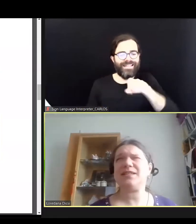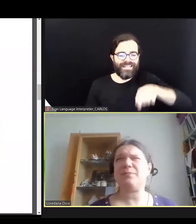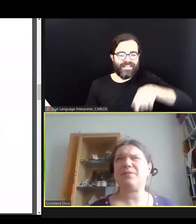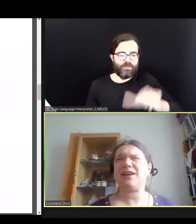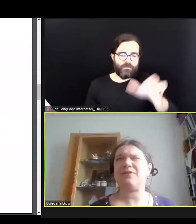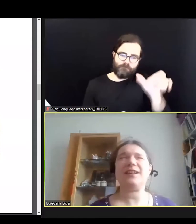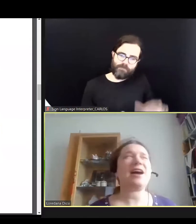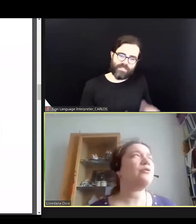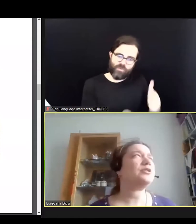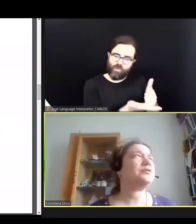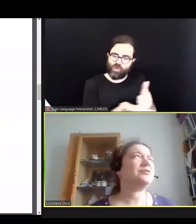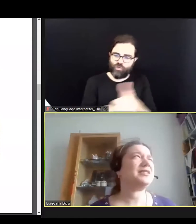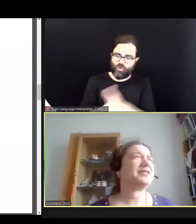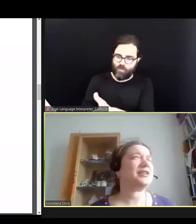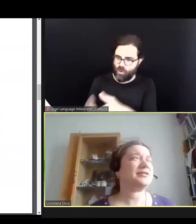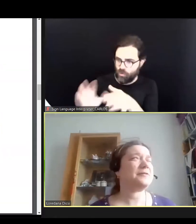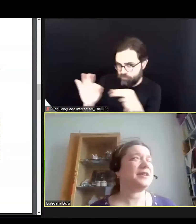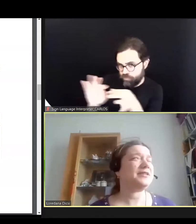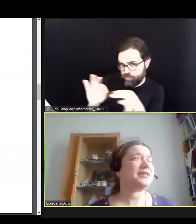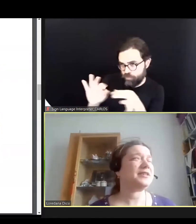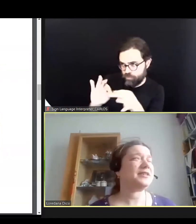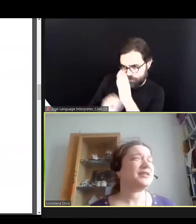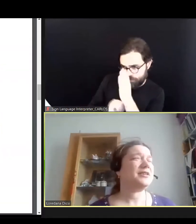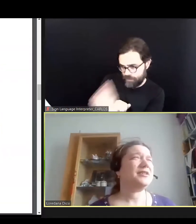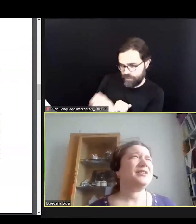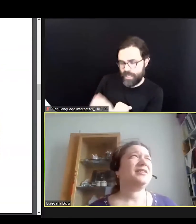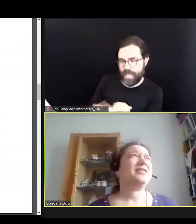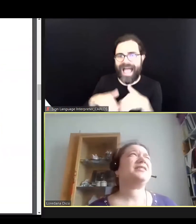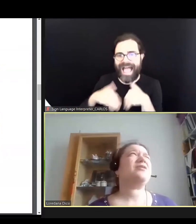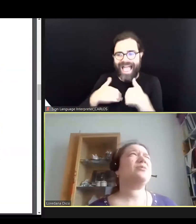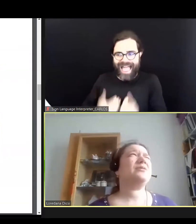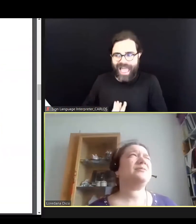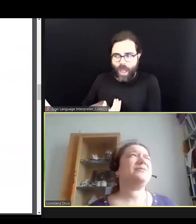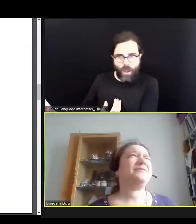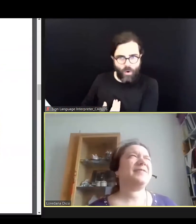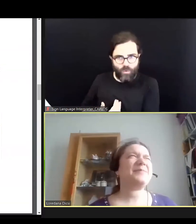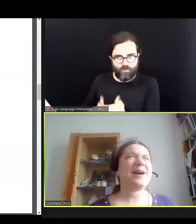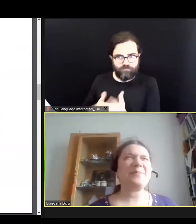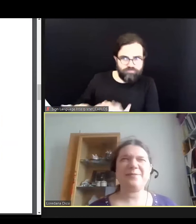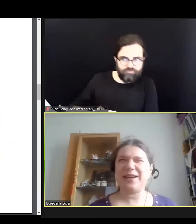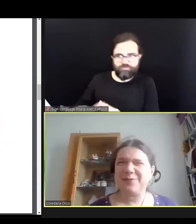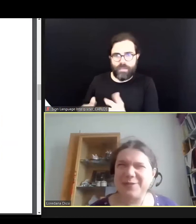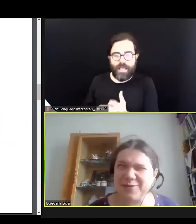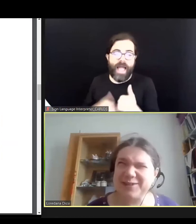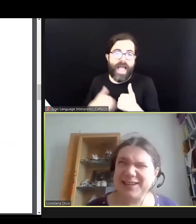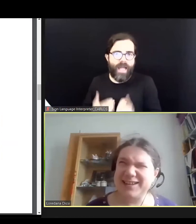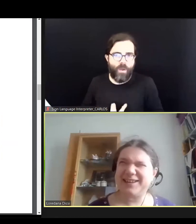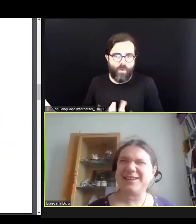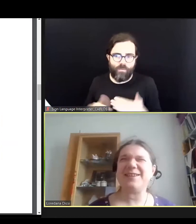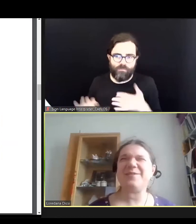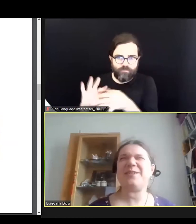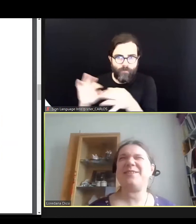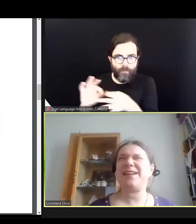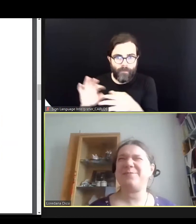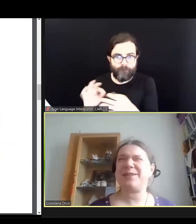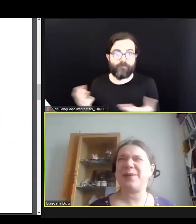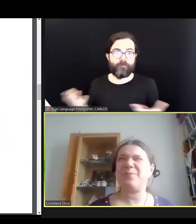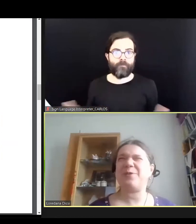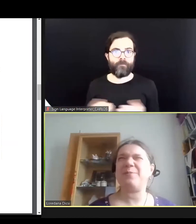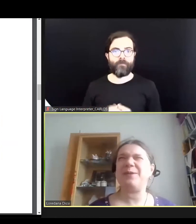that learners with disabilities can follow, they need to have access to to this.